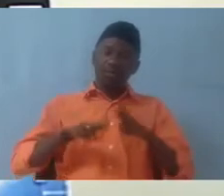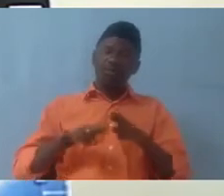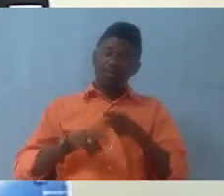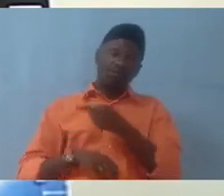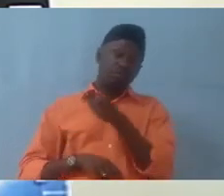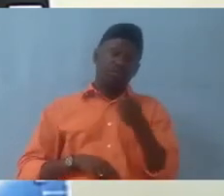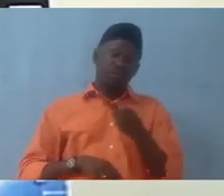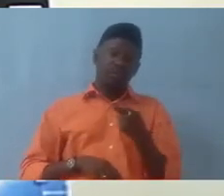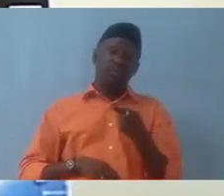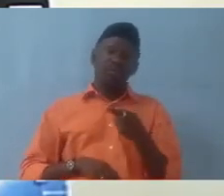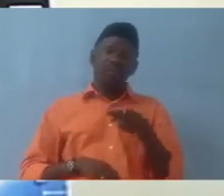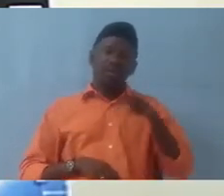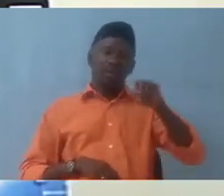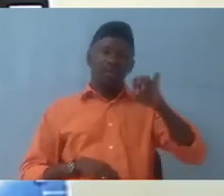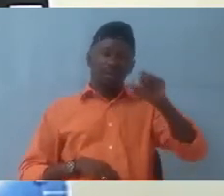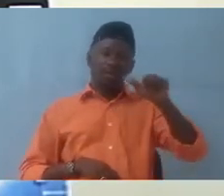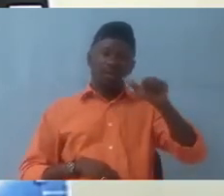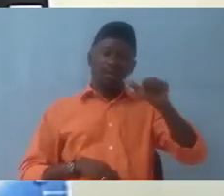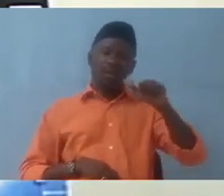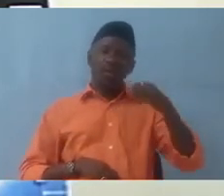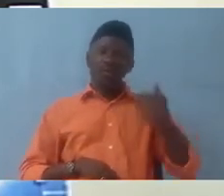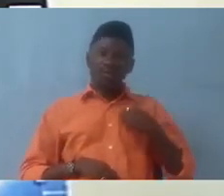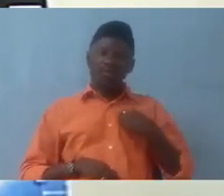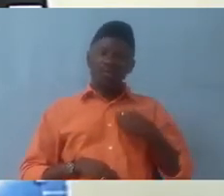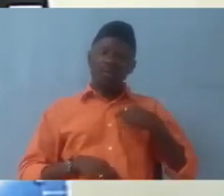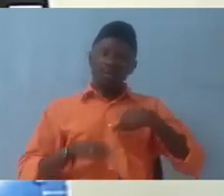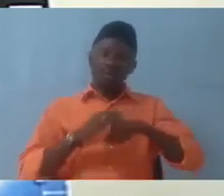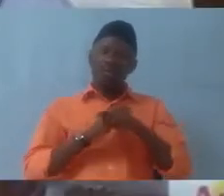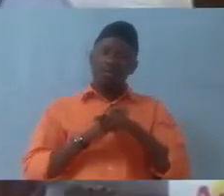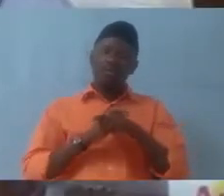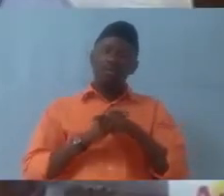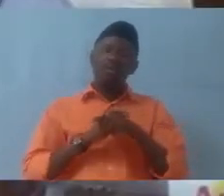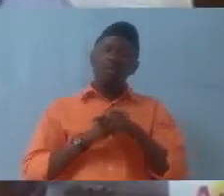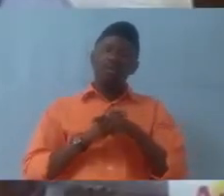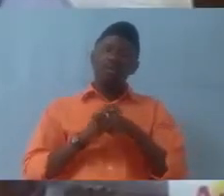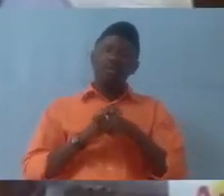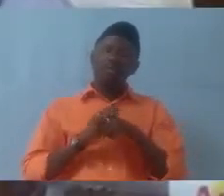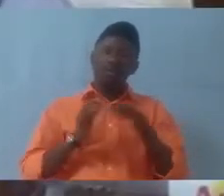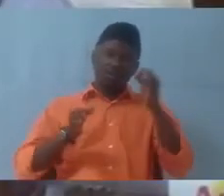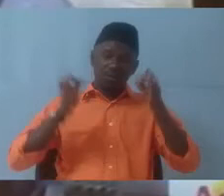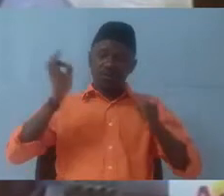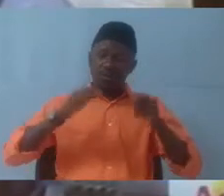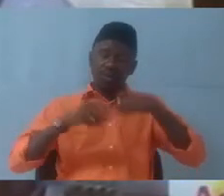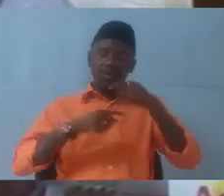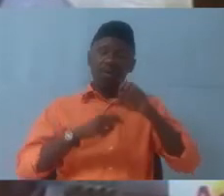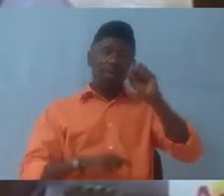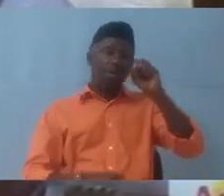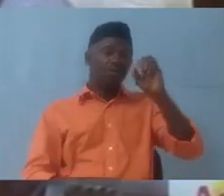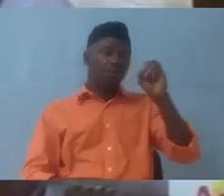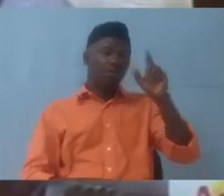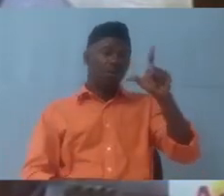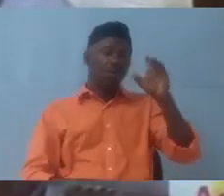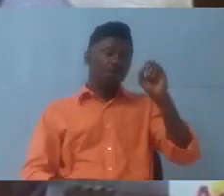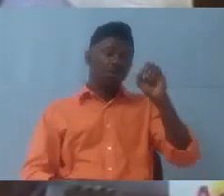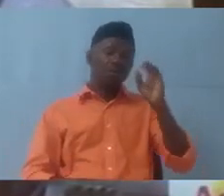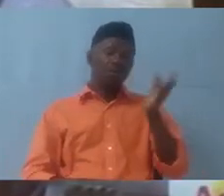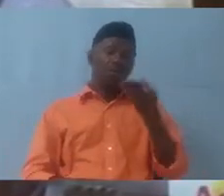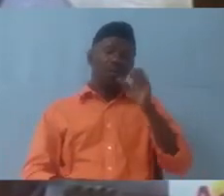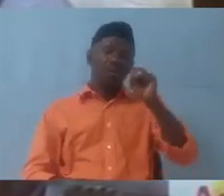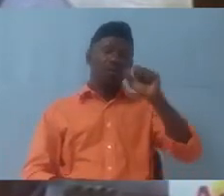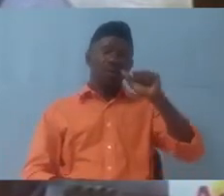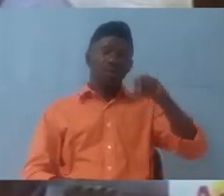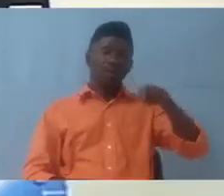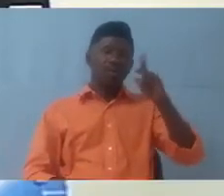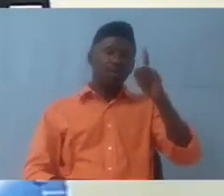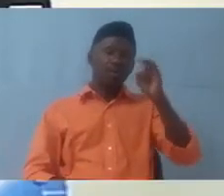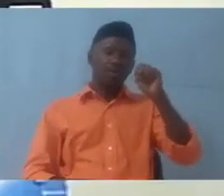people in the case of Solo Sandeng for 3 good years. Tay tamen bokuna ci ñi nga xamne ñoo taxawulon NIA yoy ñu doon atté.